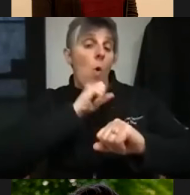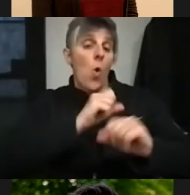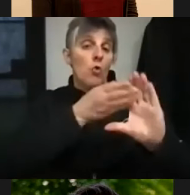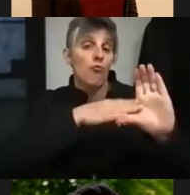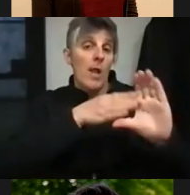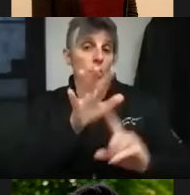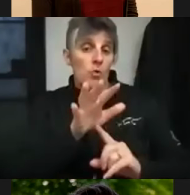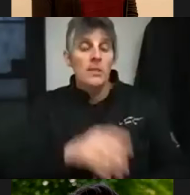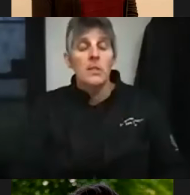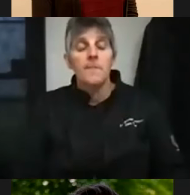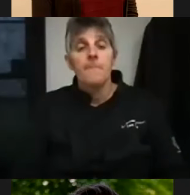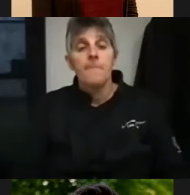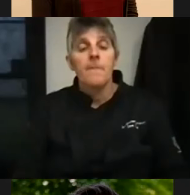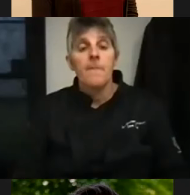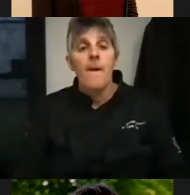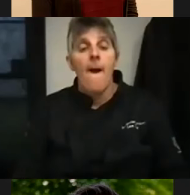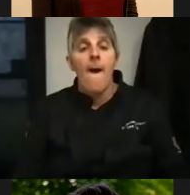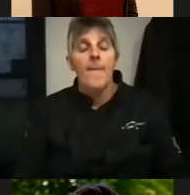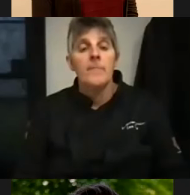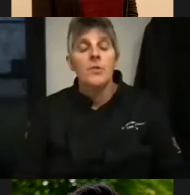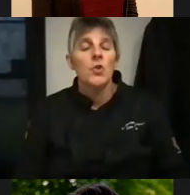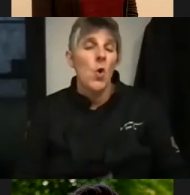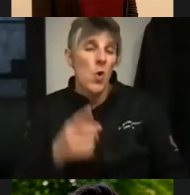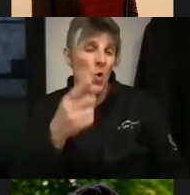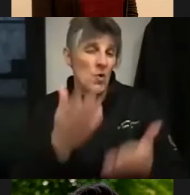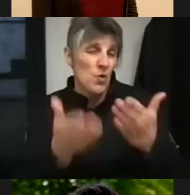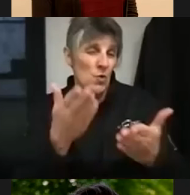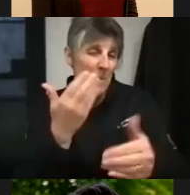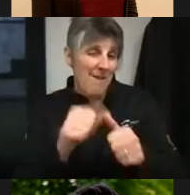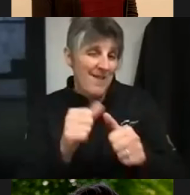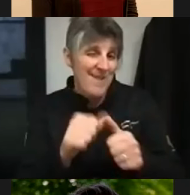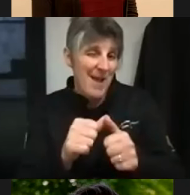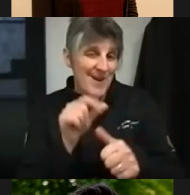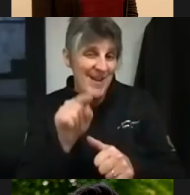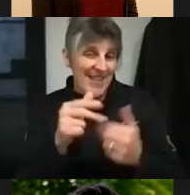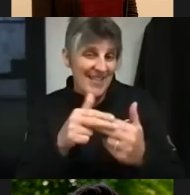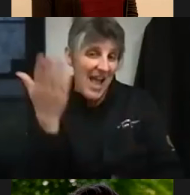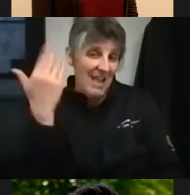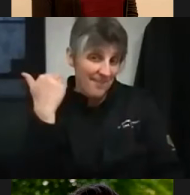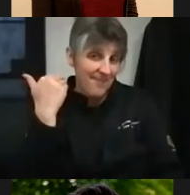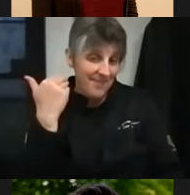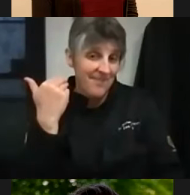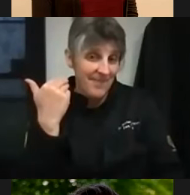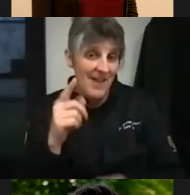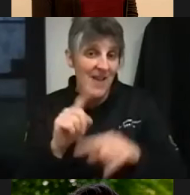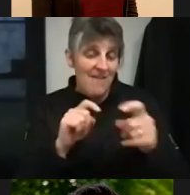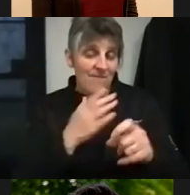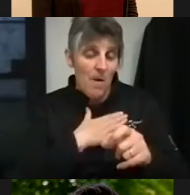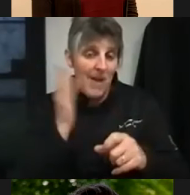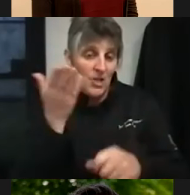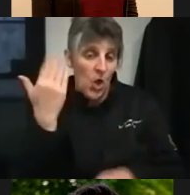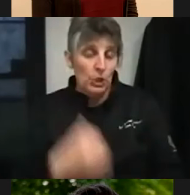neurons. So you may remember these slides before from my talk